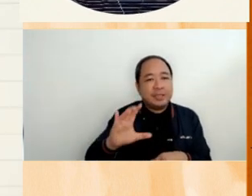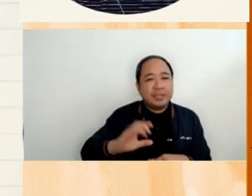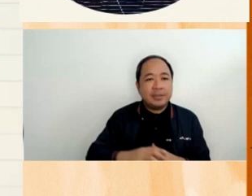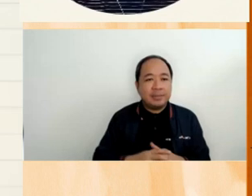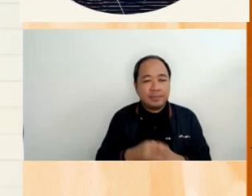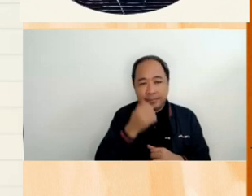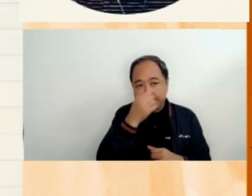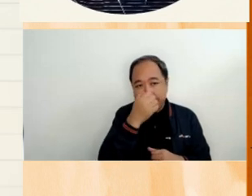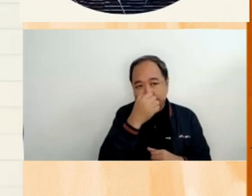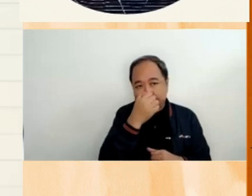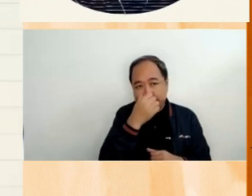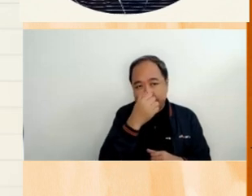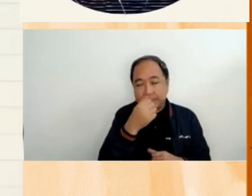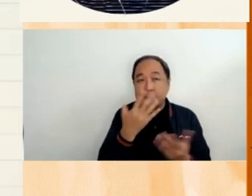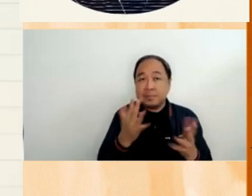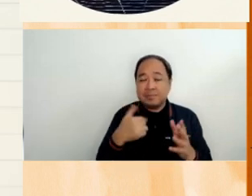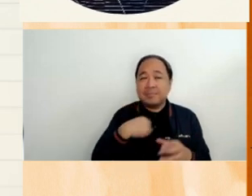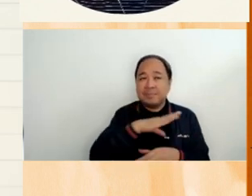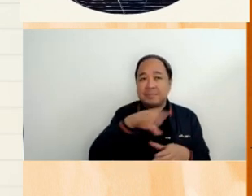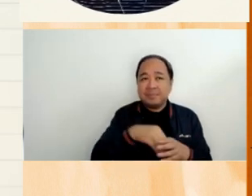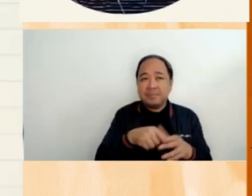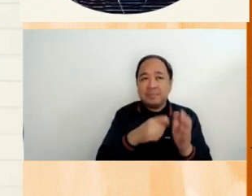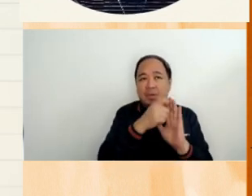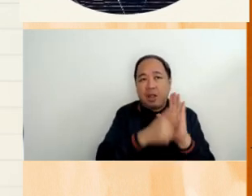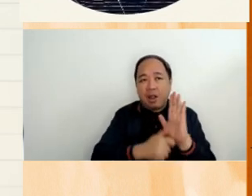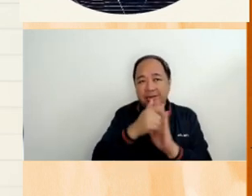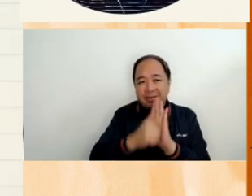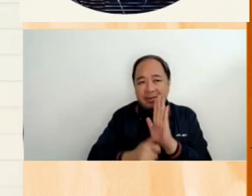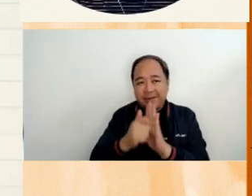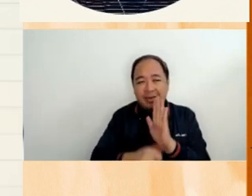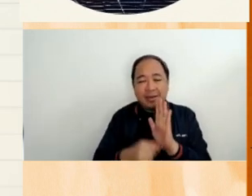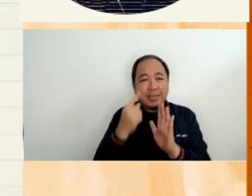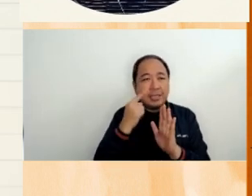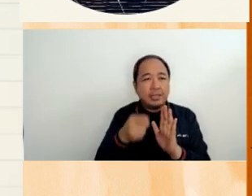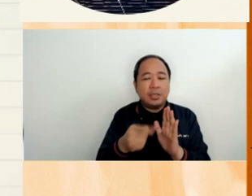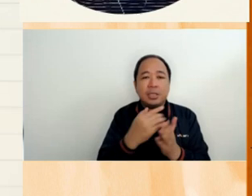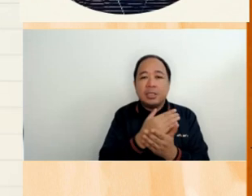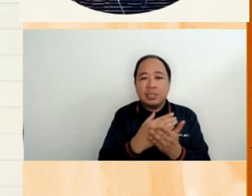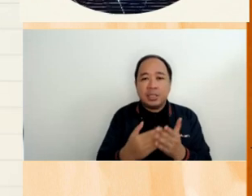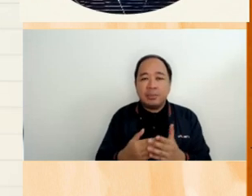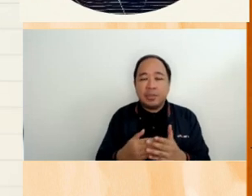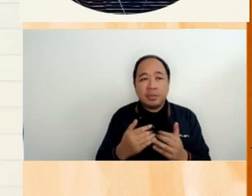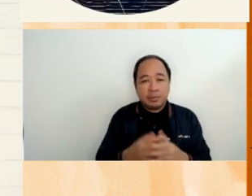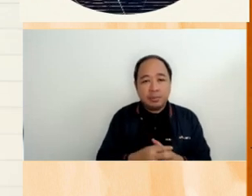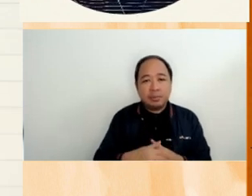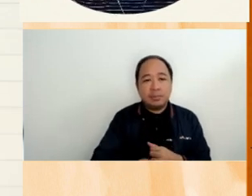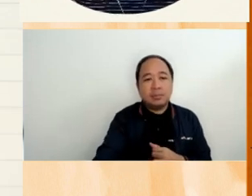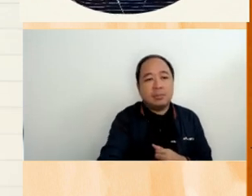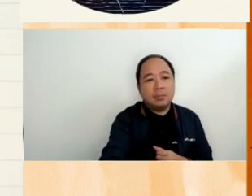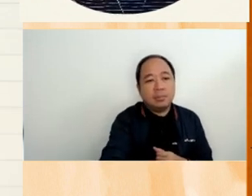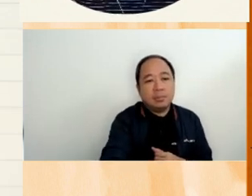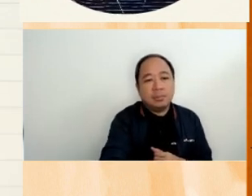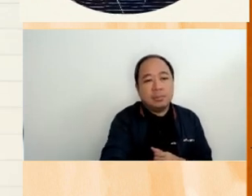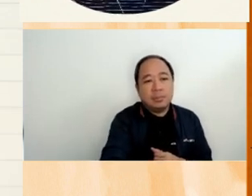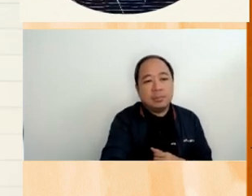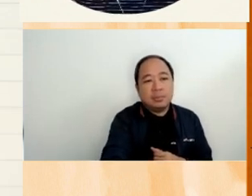So, I've discovered this article, which I believe serves as a practical guide for assisting